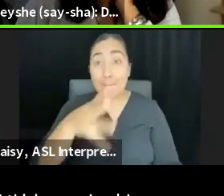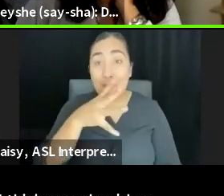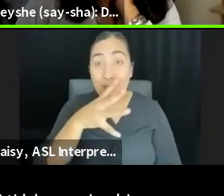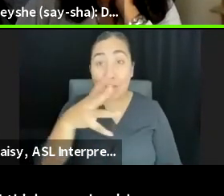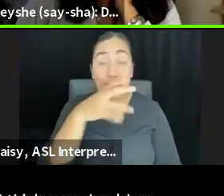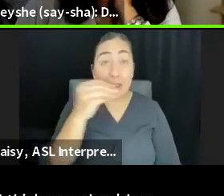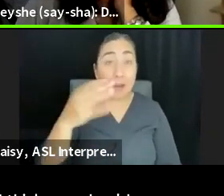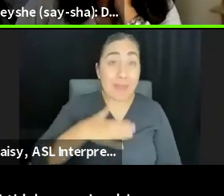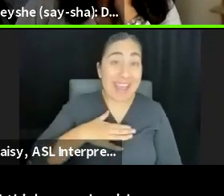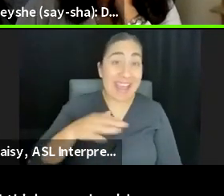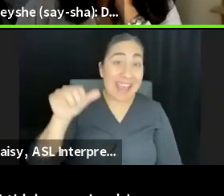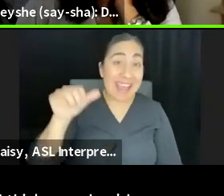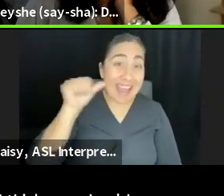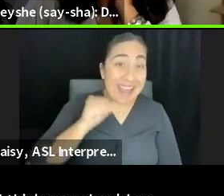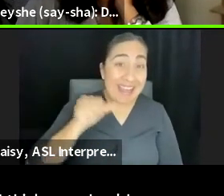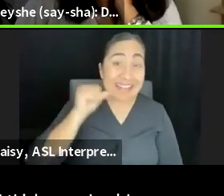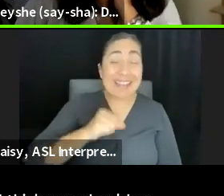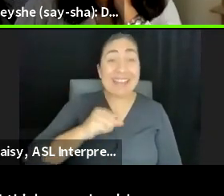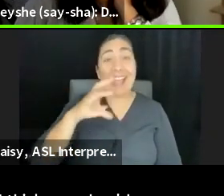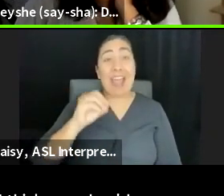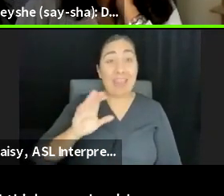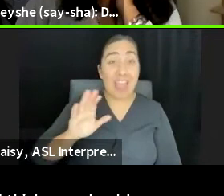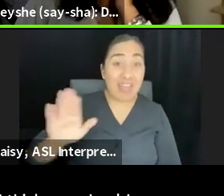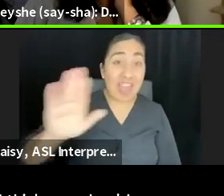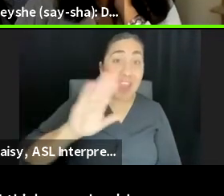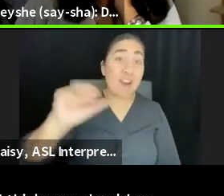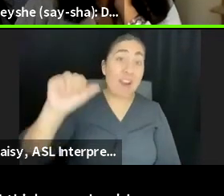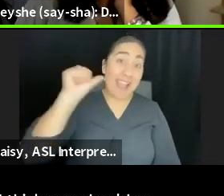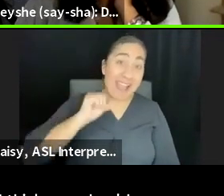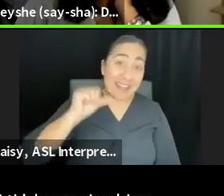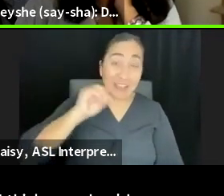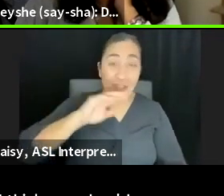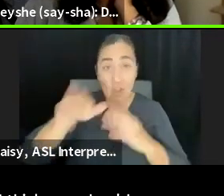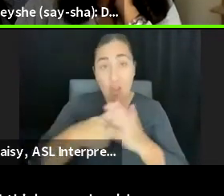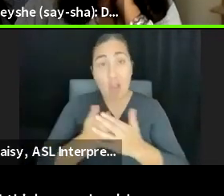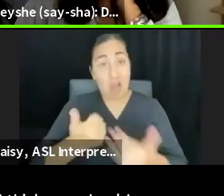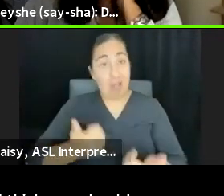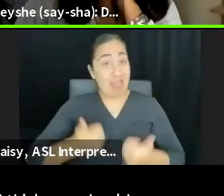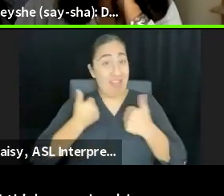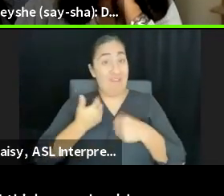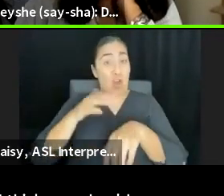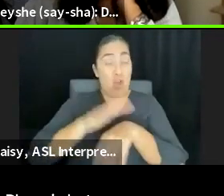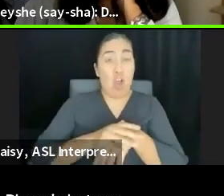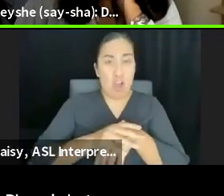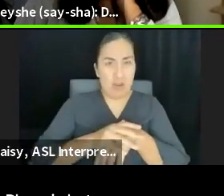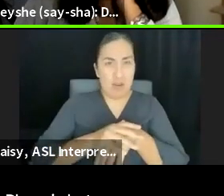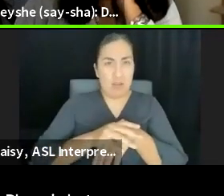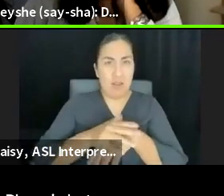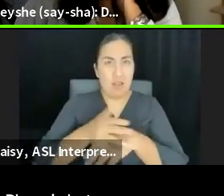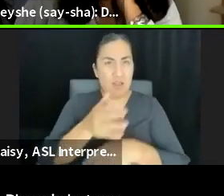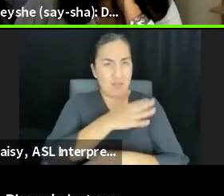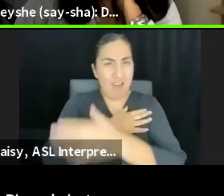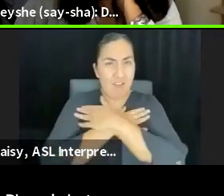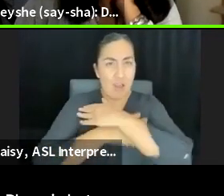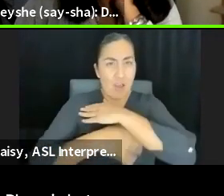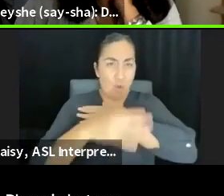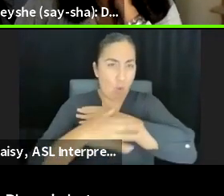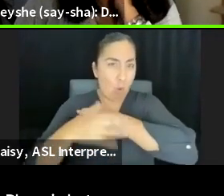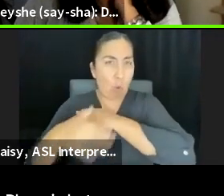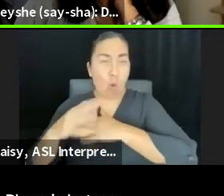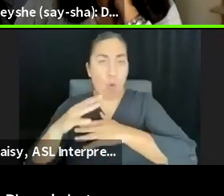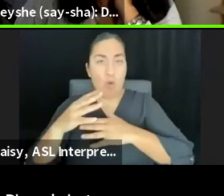aunties and their aunties, they all live on the Navajo reservation proper. And, you know, my elders